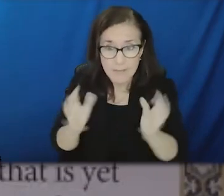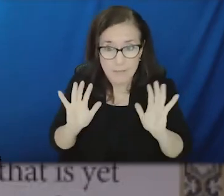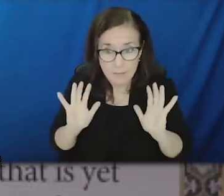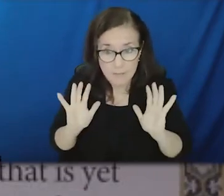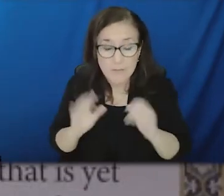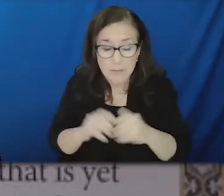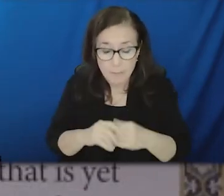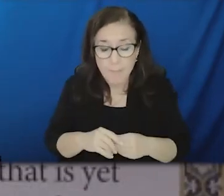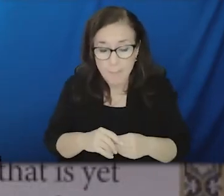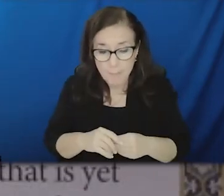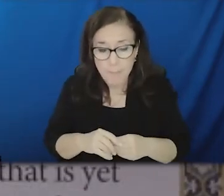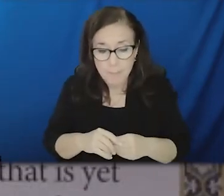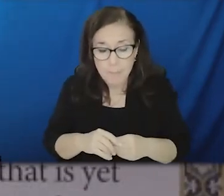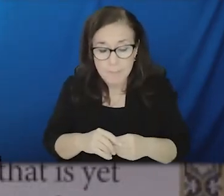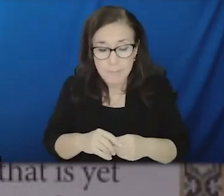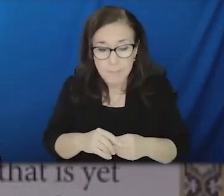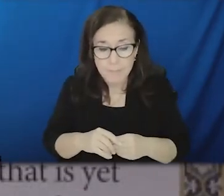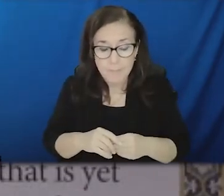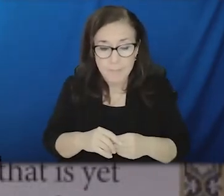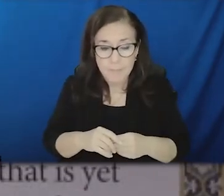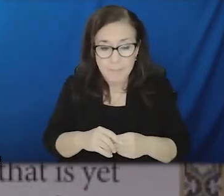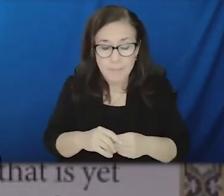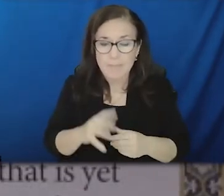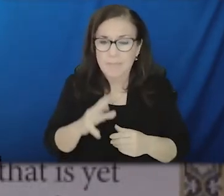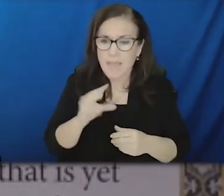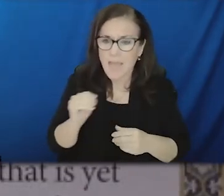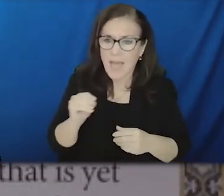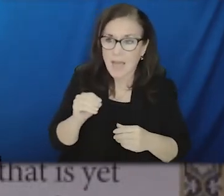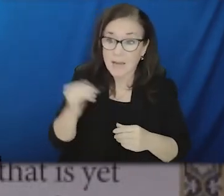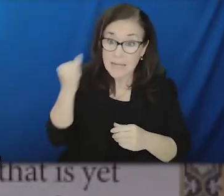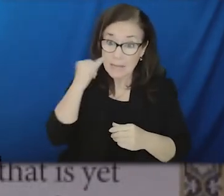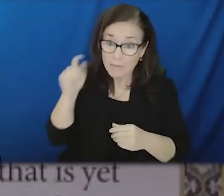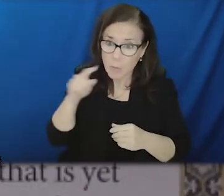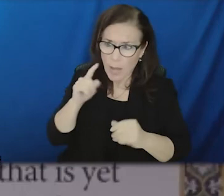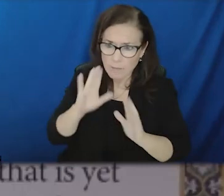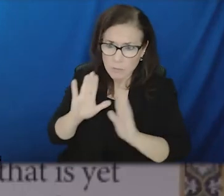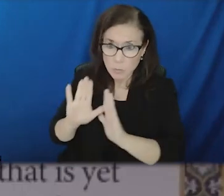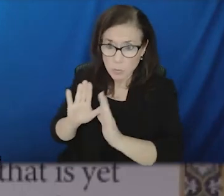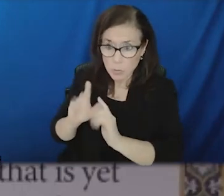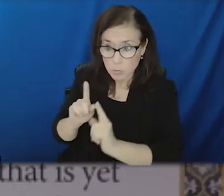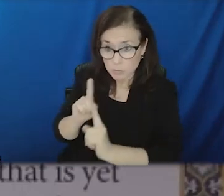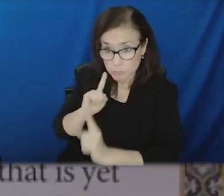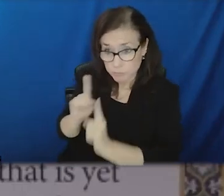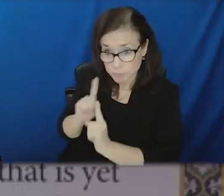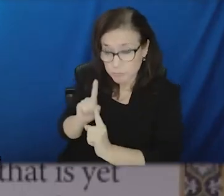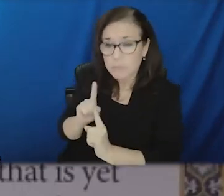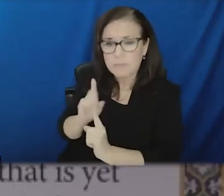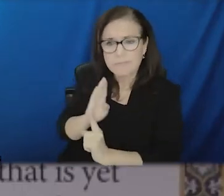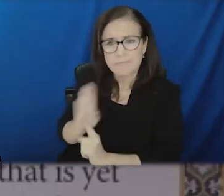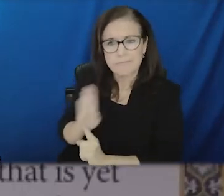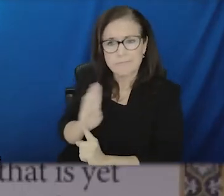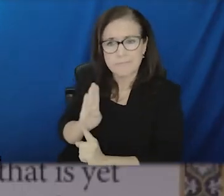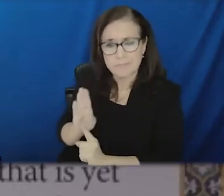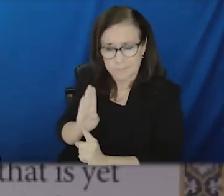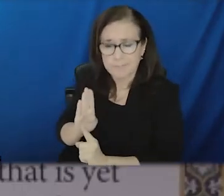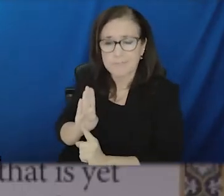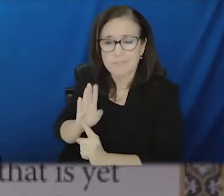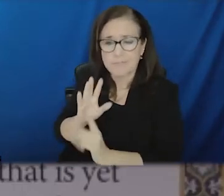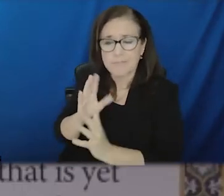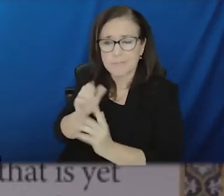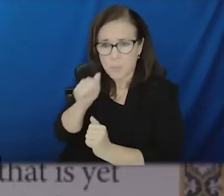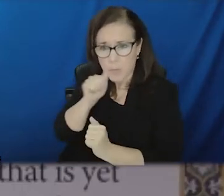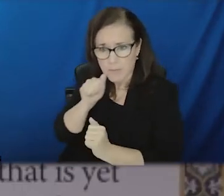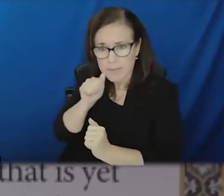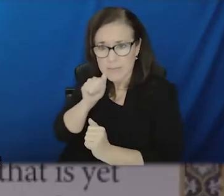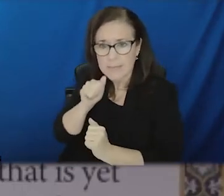done in a way that preserves students' respect and dignity. And then